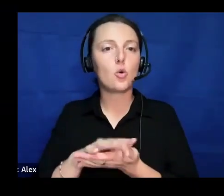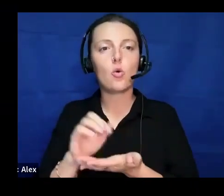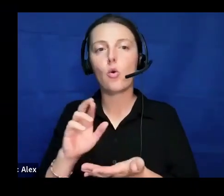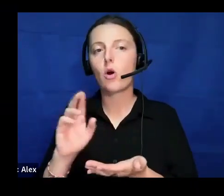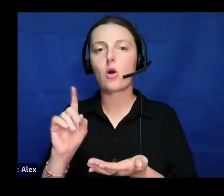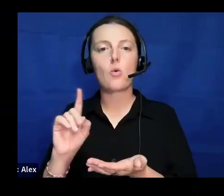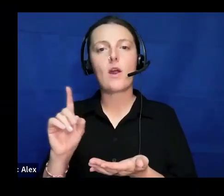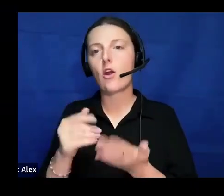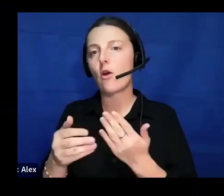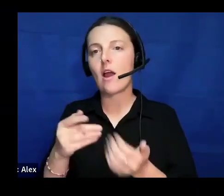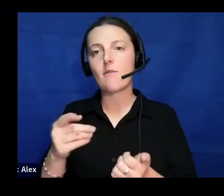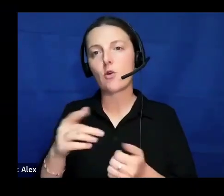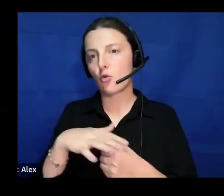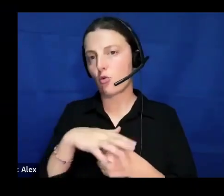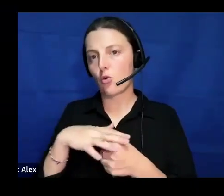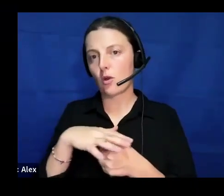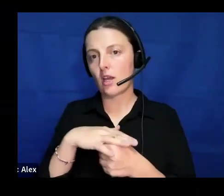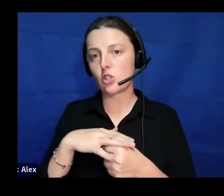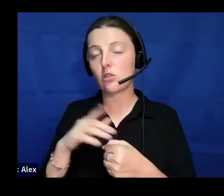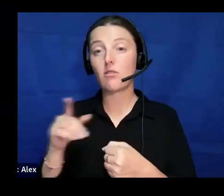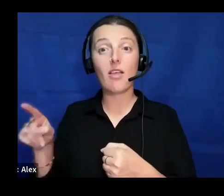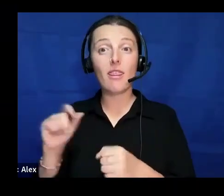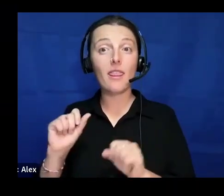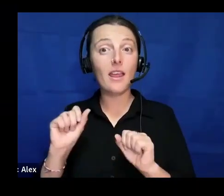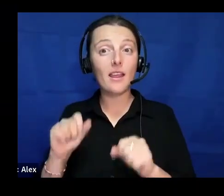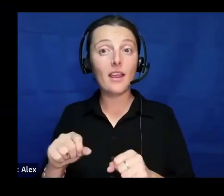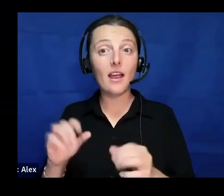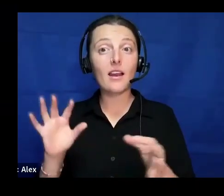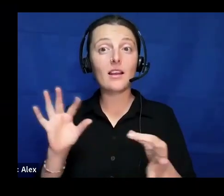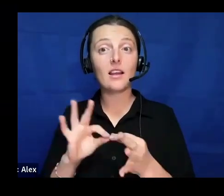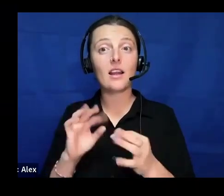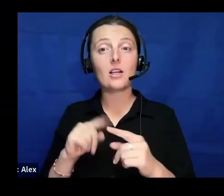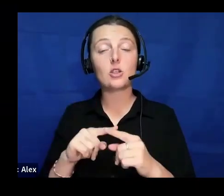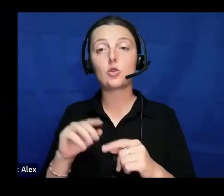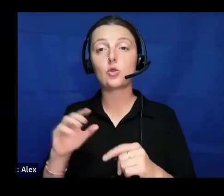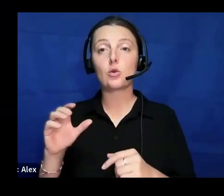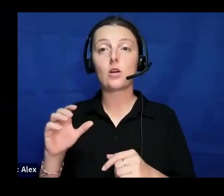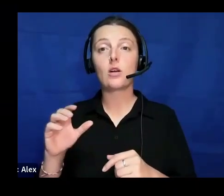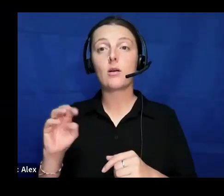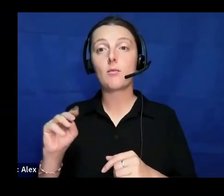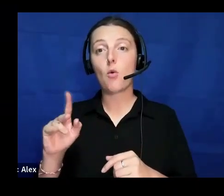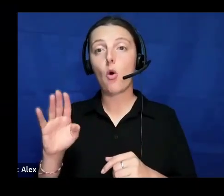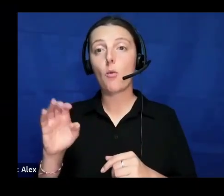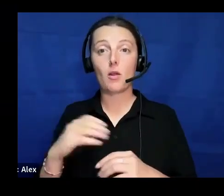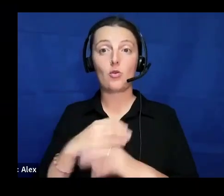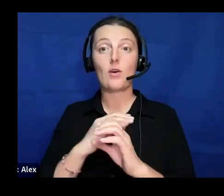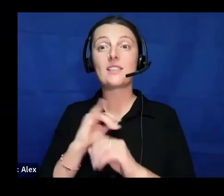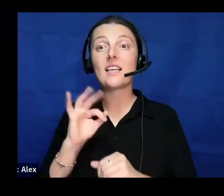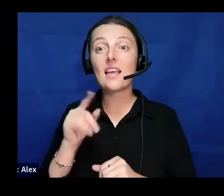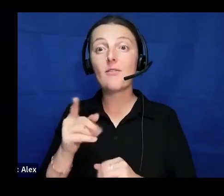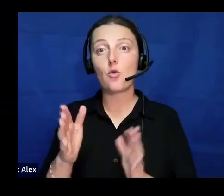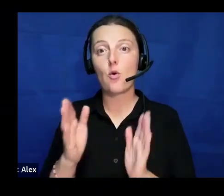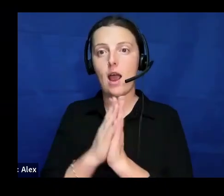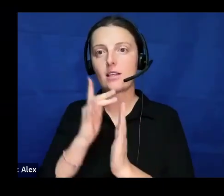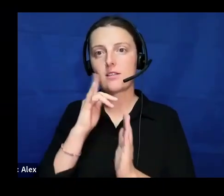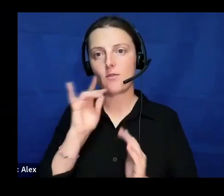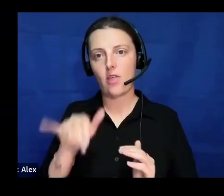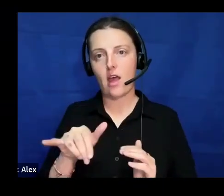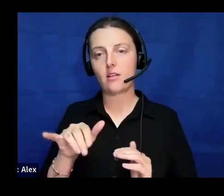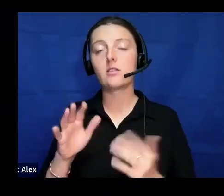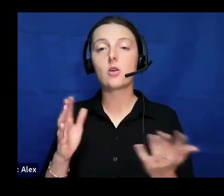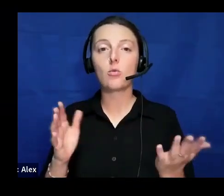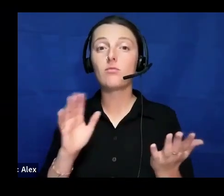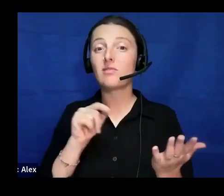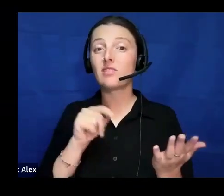at. They can connect to mobile crisis if you ask for that, right? So this is a really great resource if people want